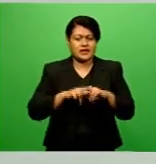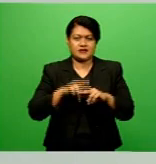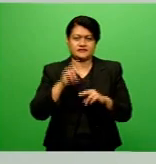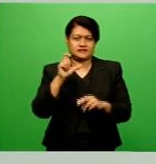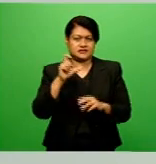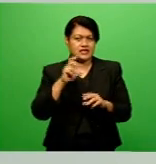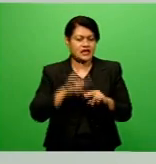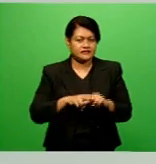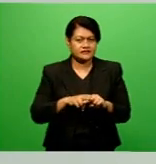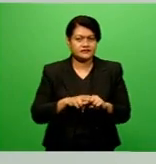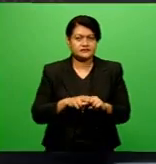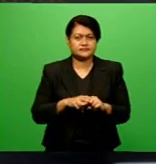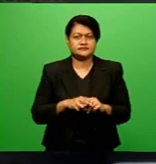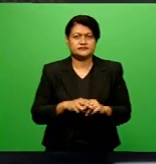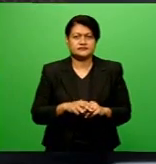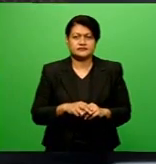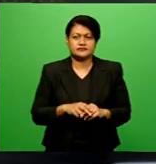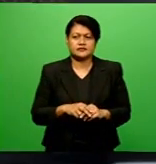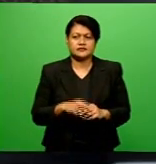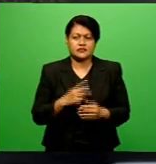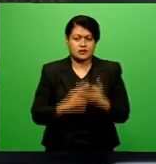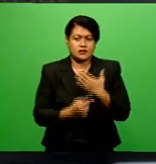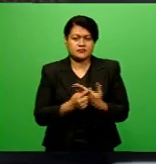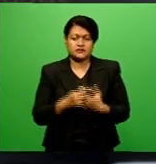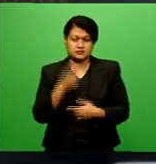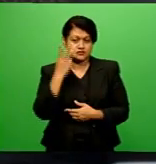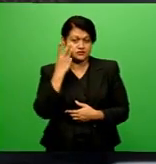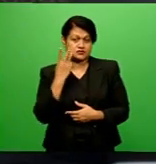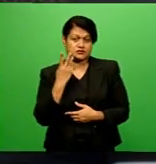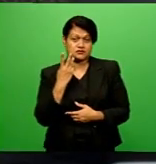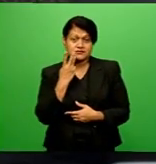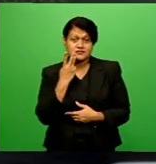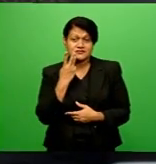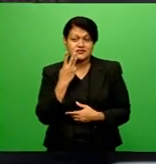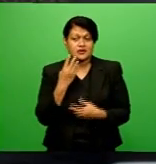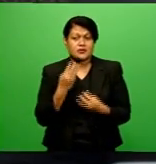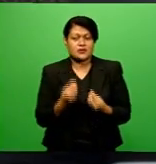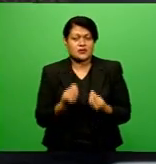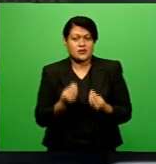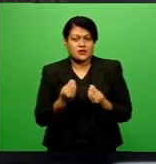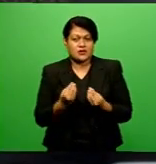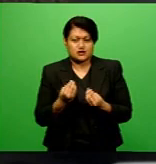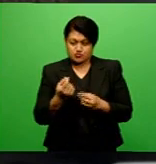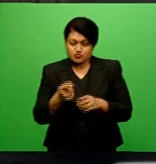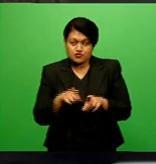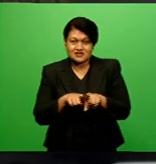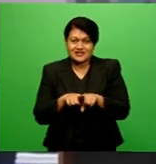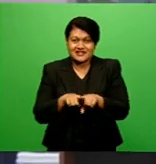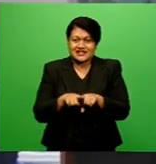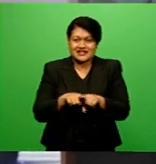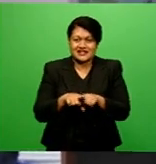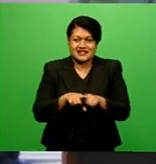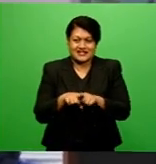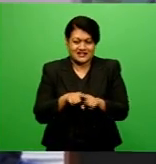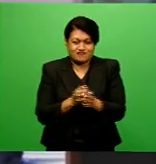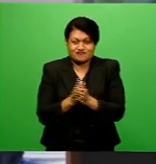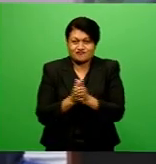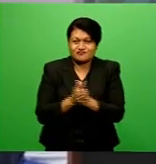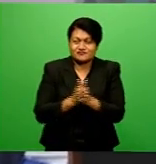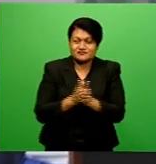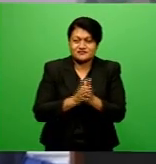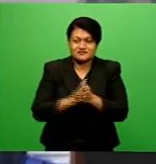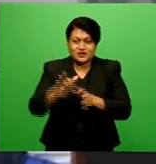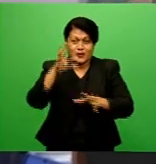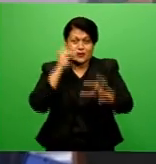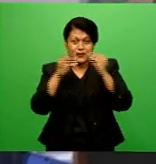Mbatiweti says it's worth noting that women entrepreneurs are keen to learn new business methods. Women Entrepreneurs Business